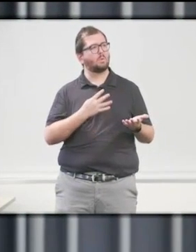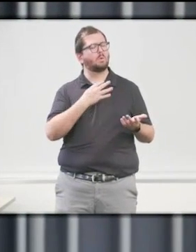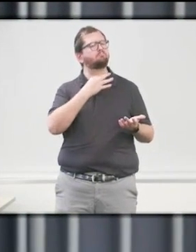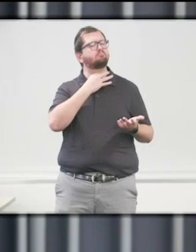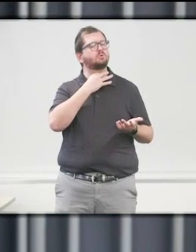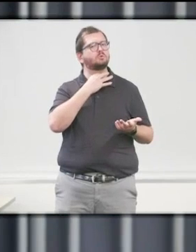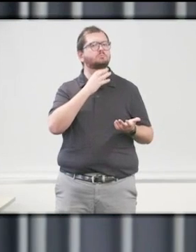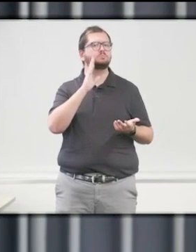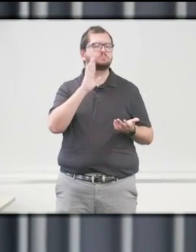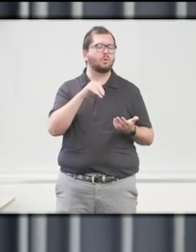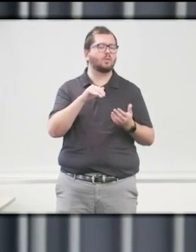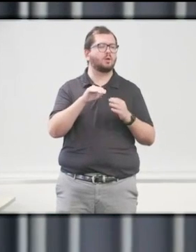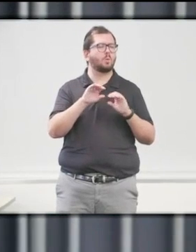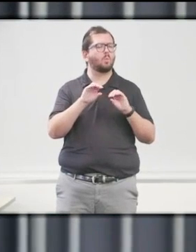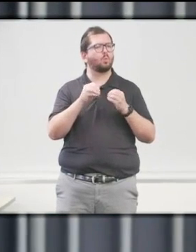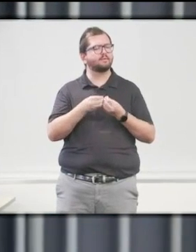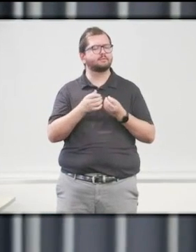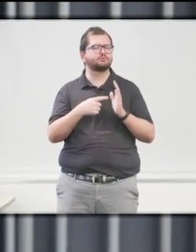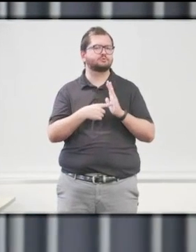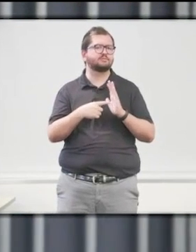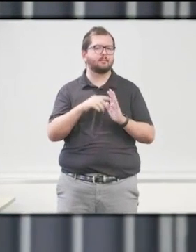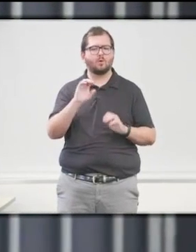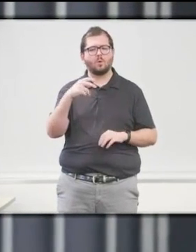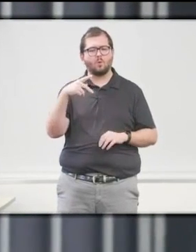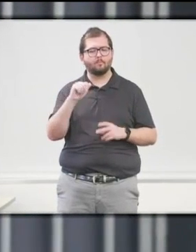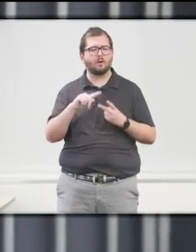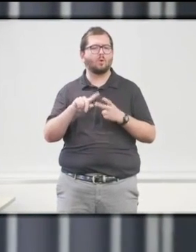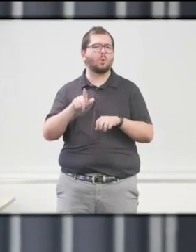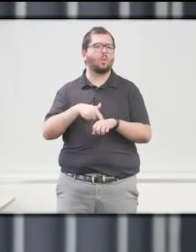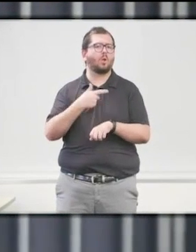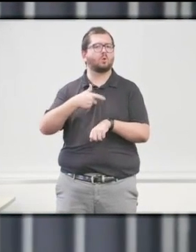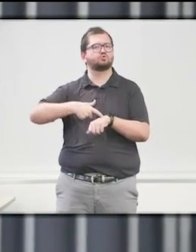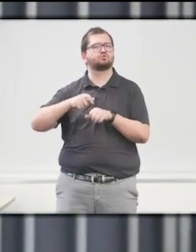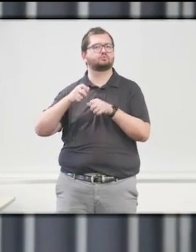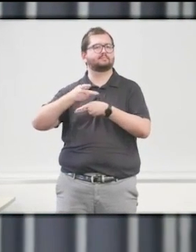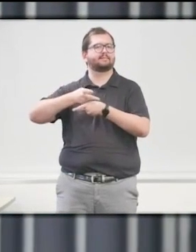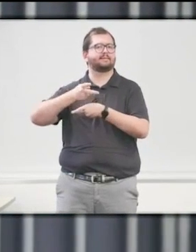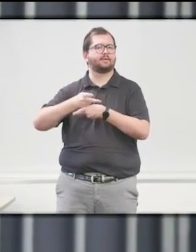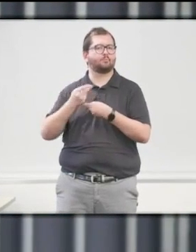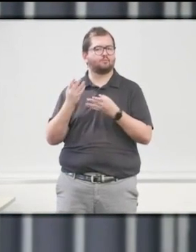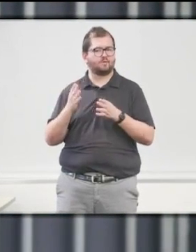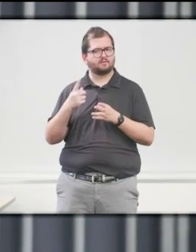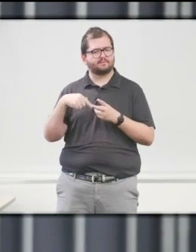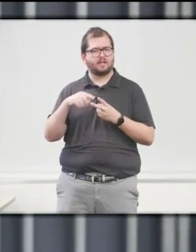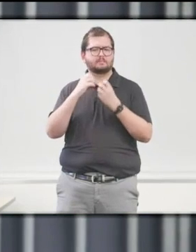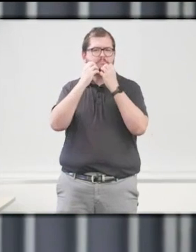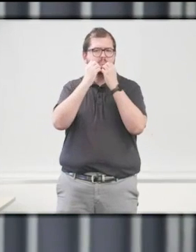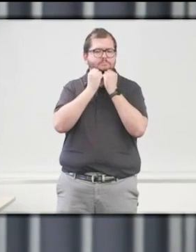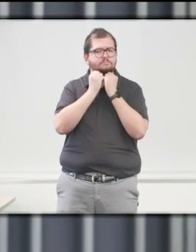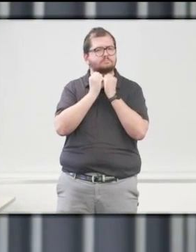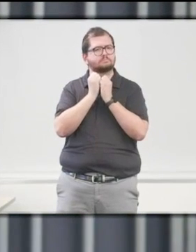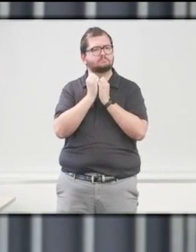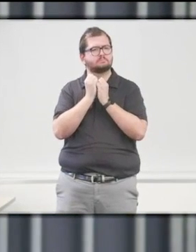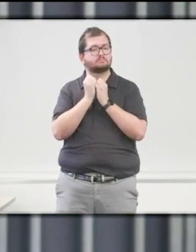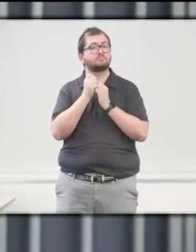like COPA and our long-term care providers, they are a caring and compassionate workforce. Is there a time